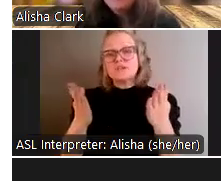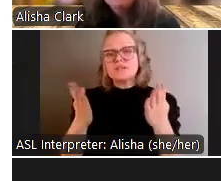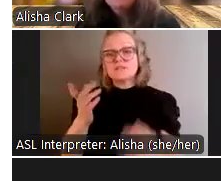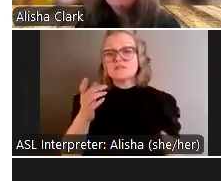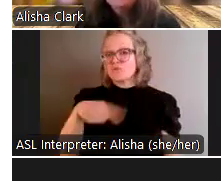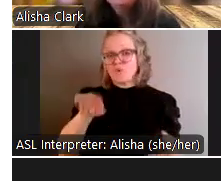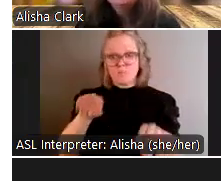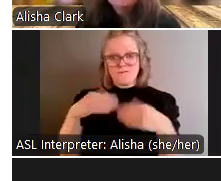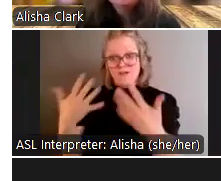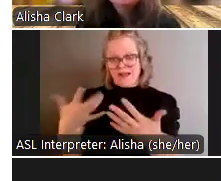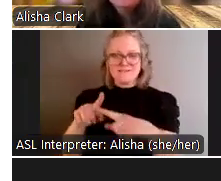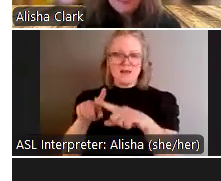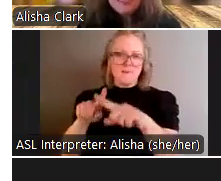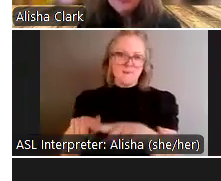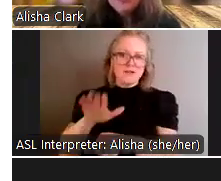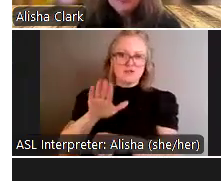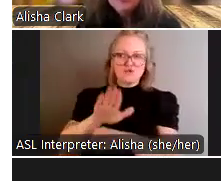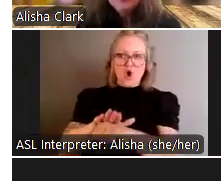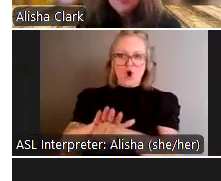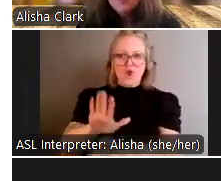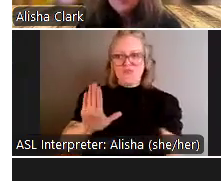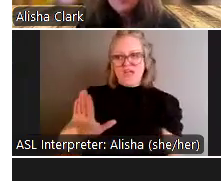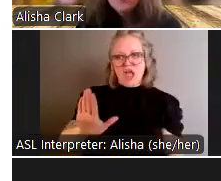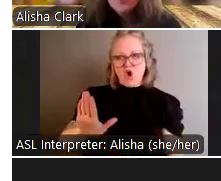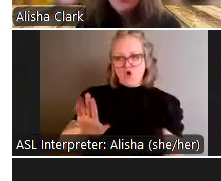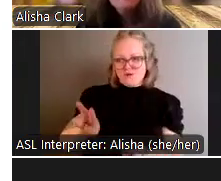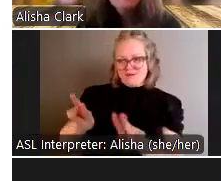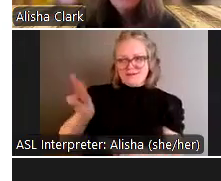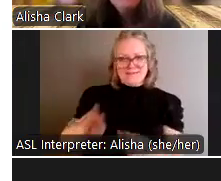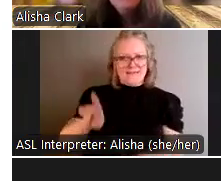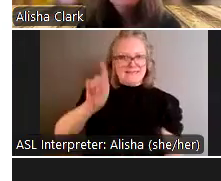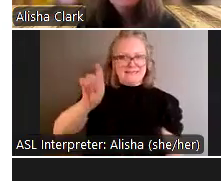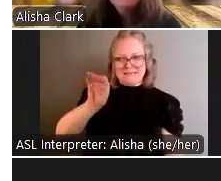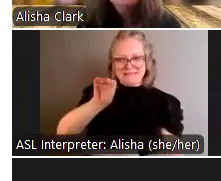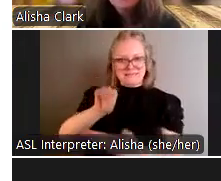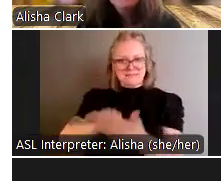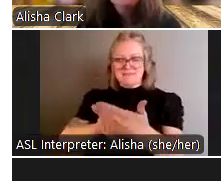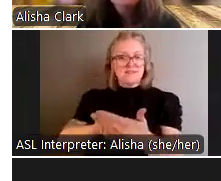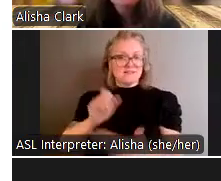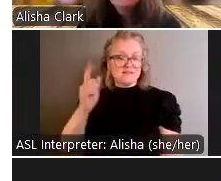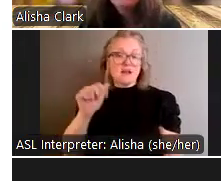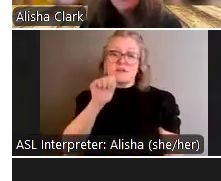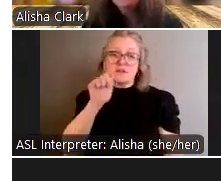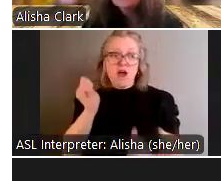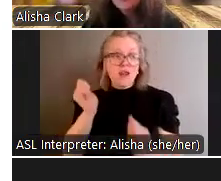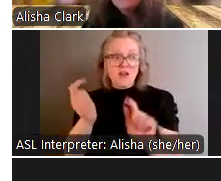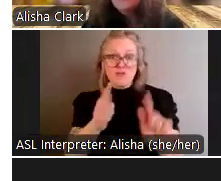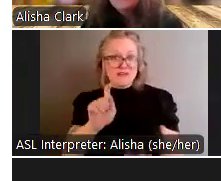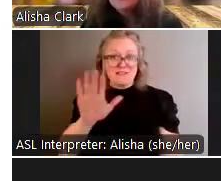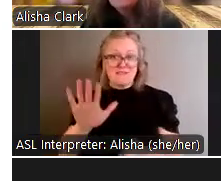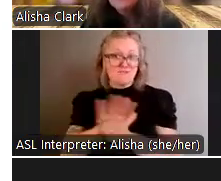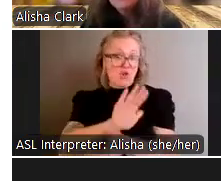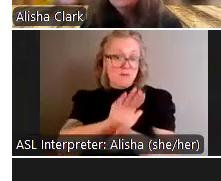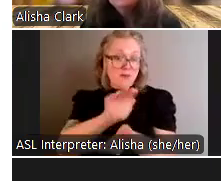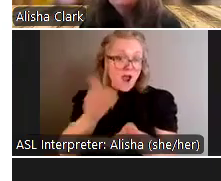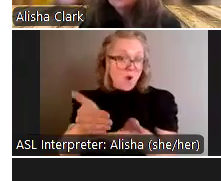is based on the assessed needs. So not everybody needs that entire, amount.